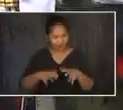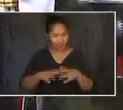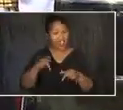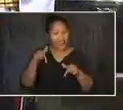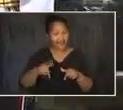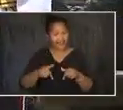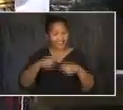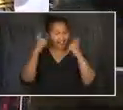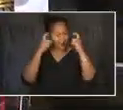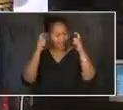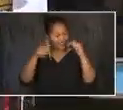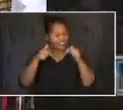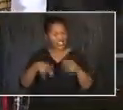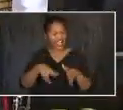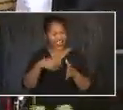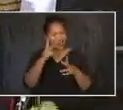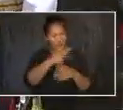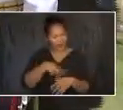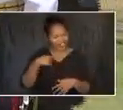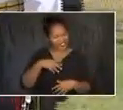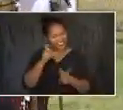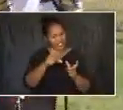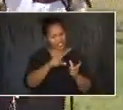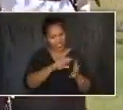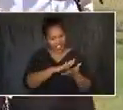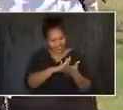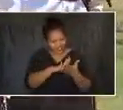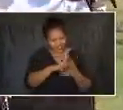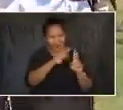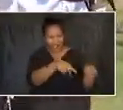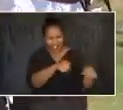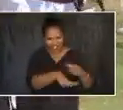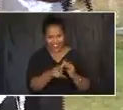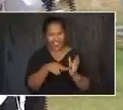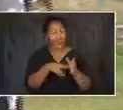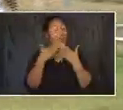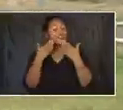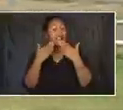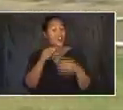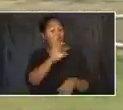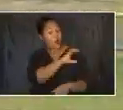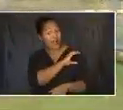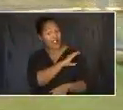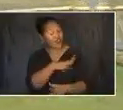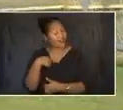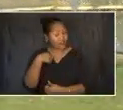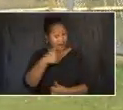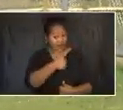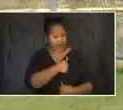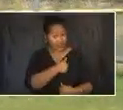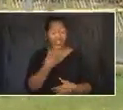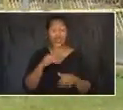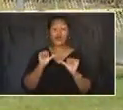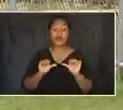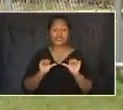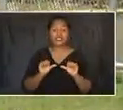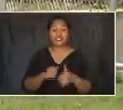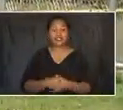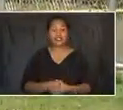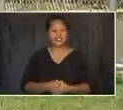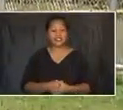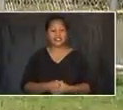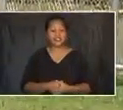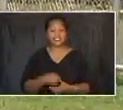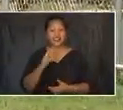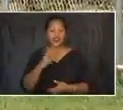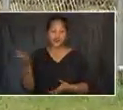Charles Park nandi anda sana voka bidu na ta ta na commander mati balu wa kena na president nonda matni tu na non rausa mai voka